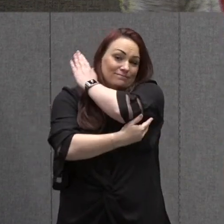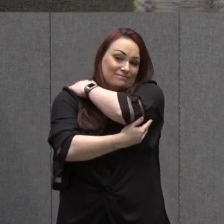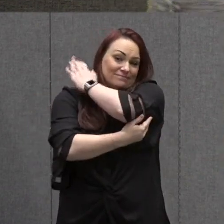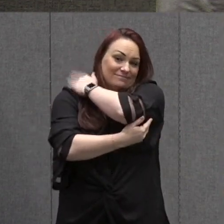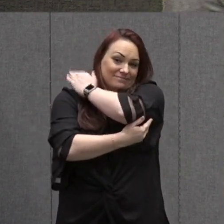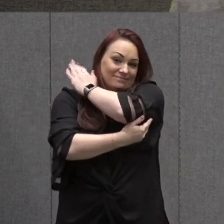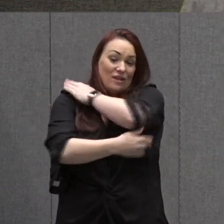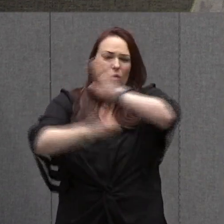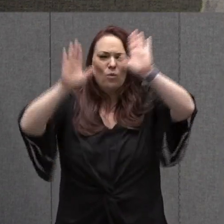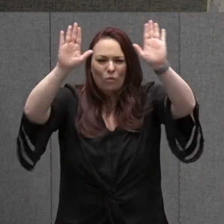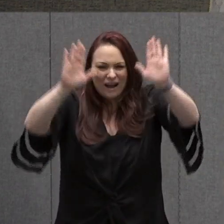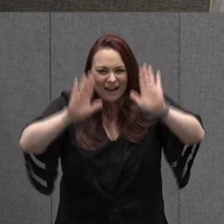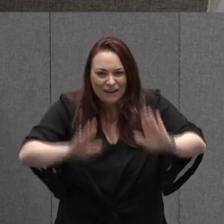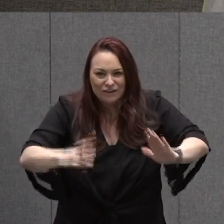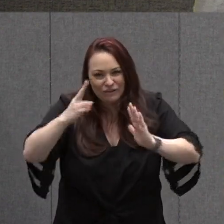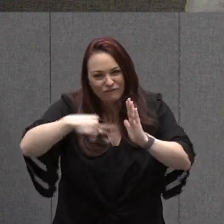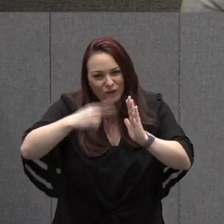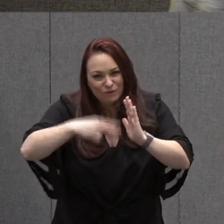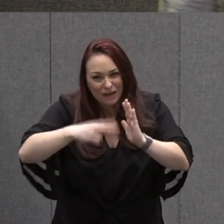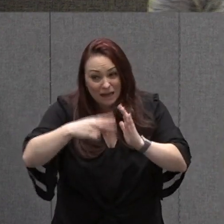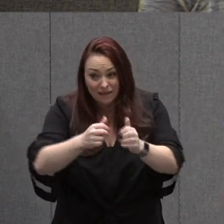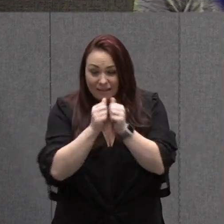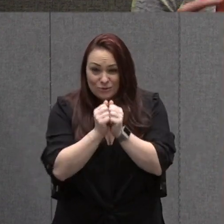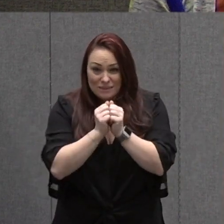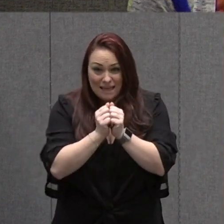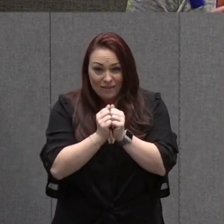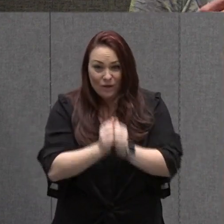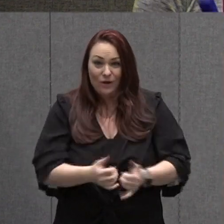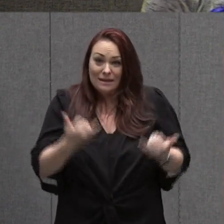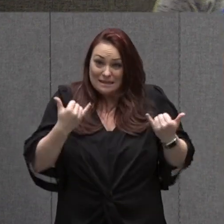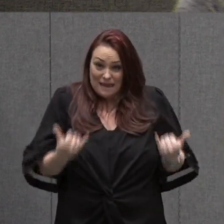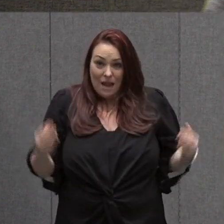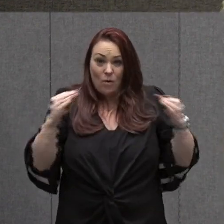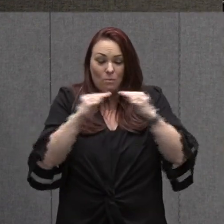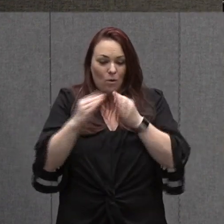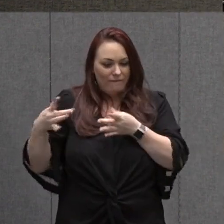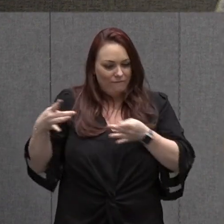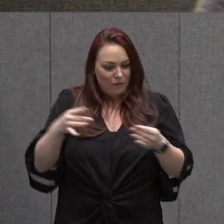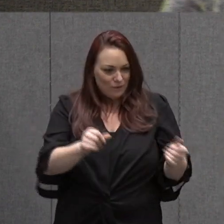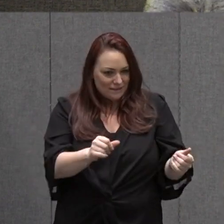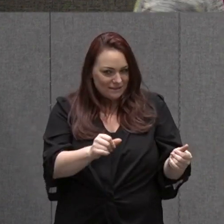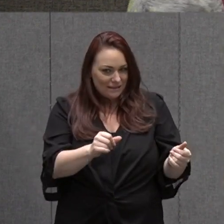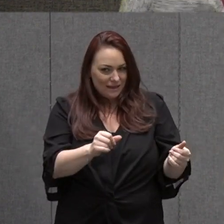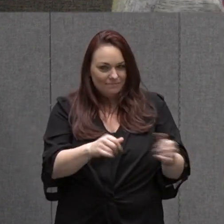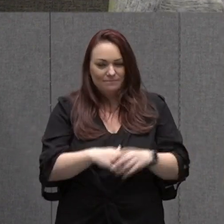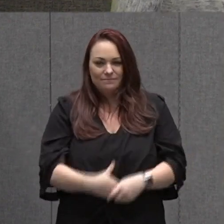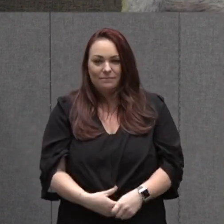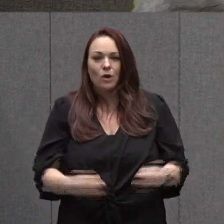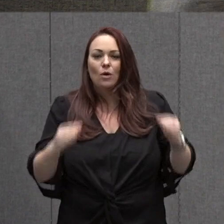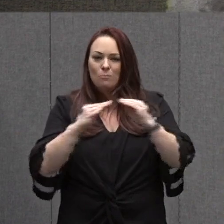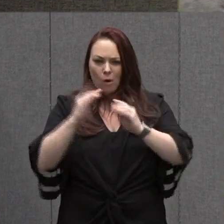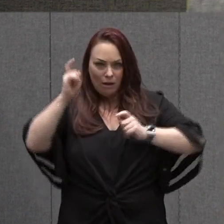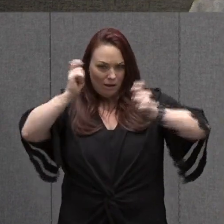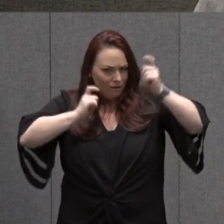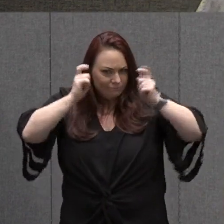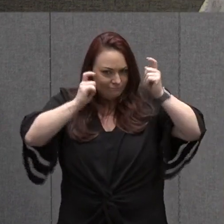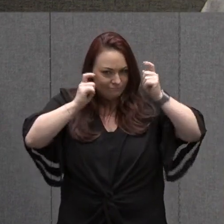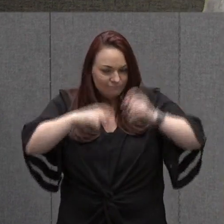reading. Let's do it together. This time we're going to read it with some more fluency, some more expression.